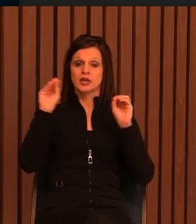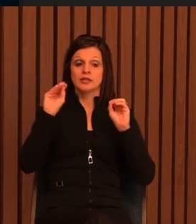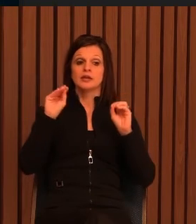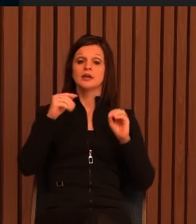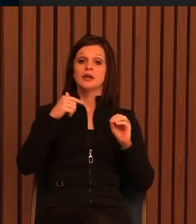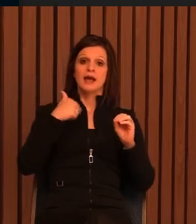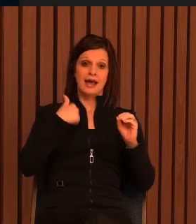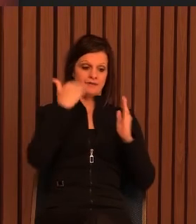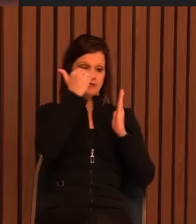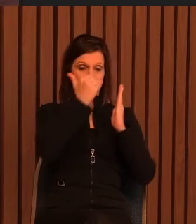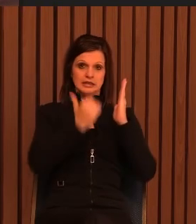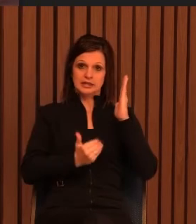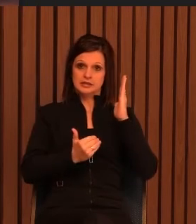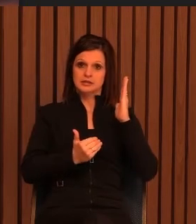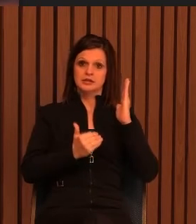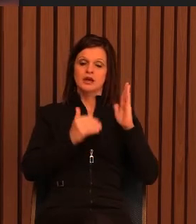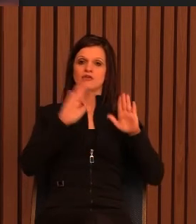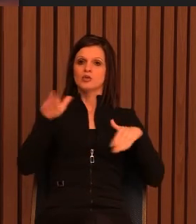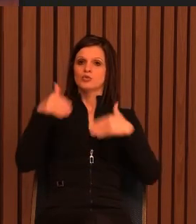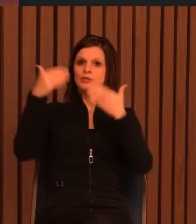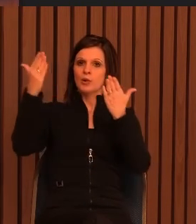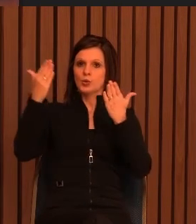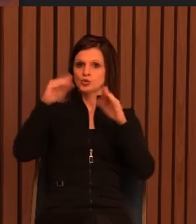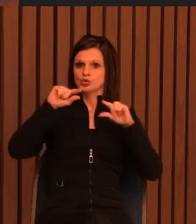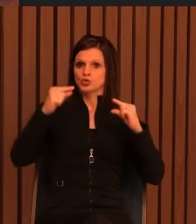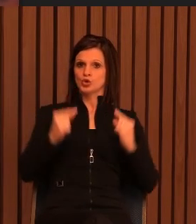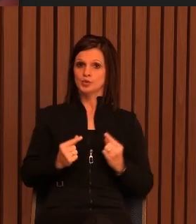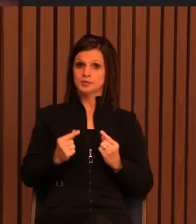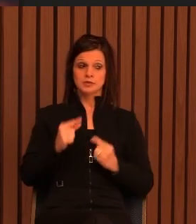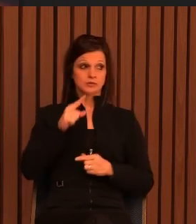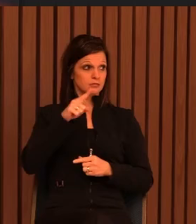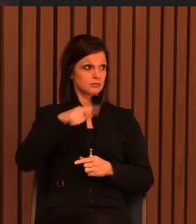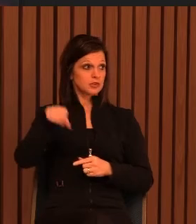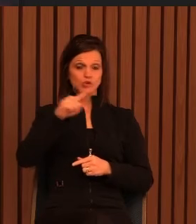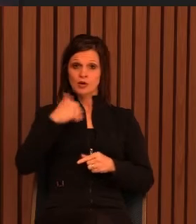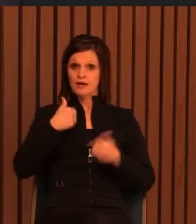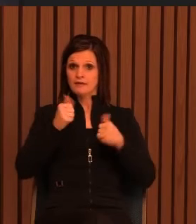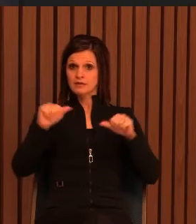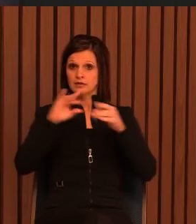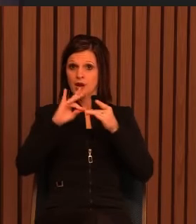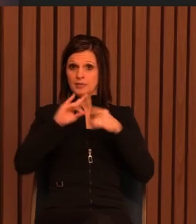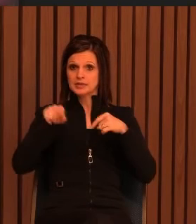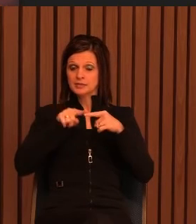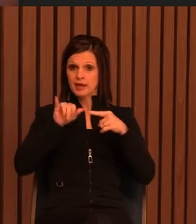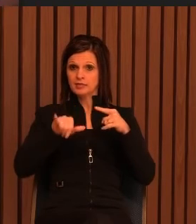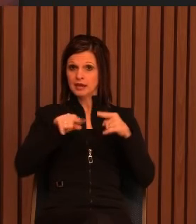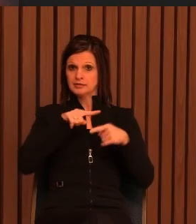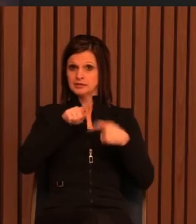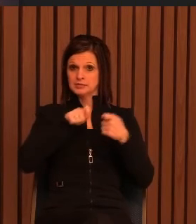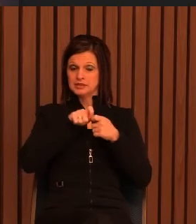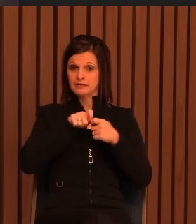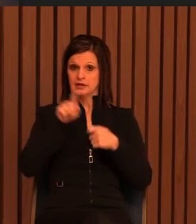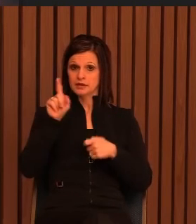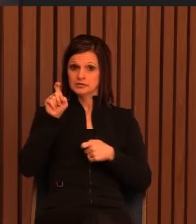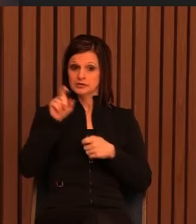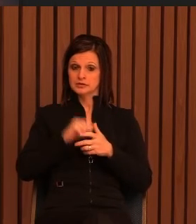proposed list of groups to pull from. Did anyone have any comments about that?